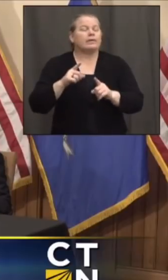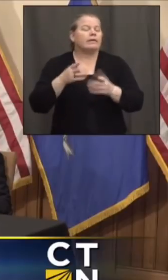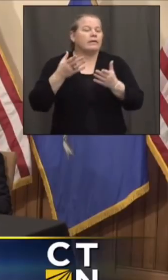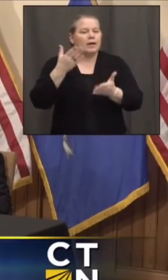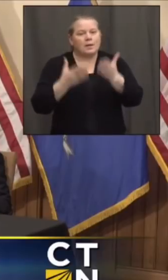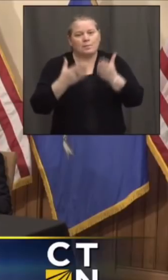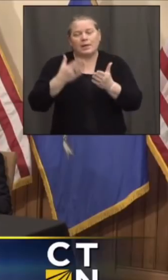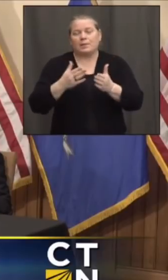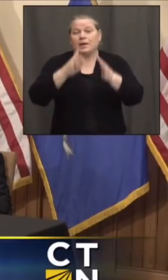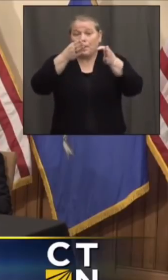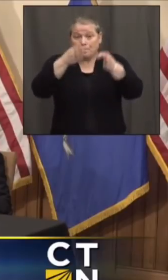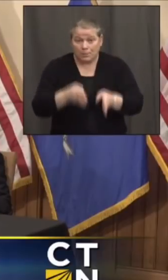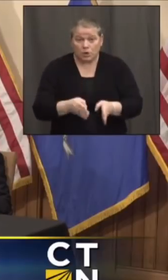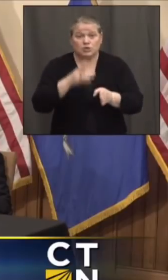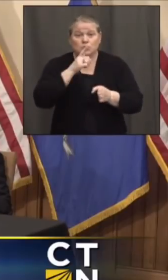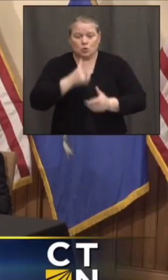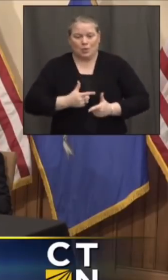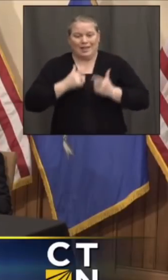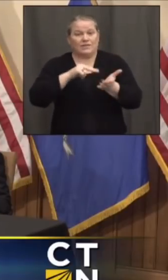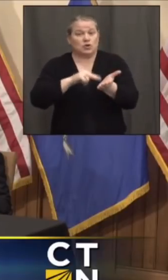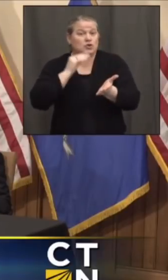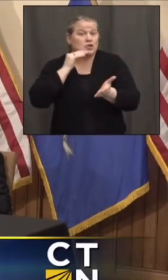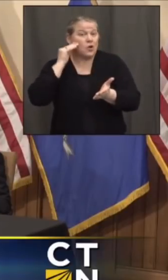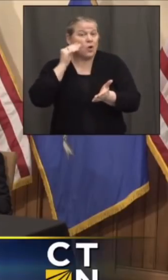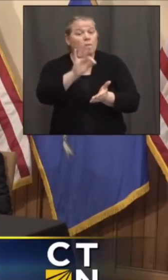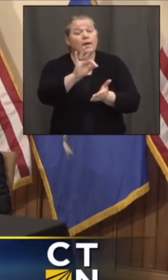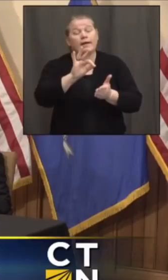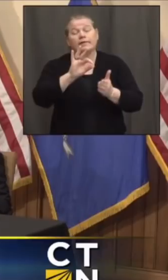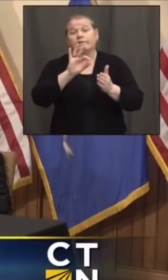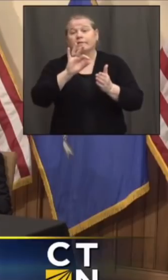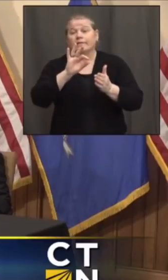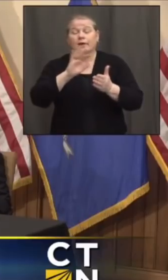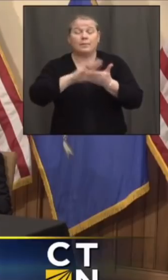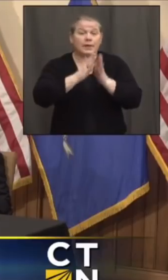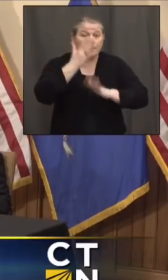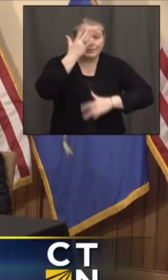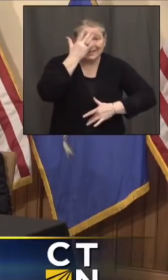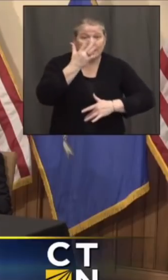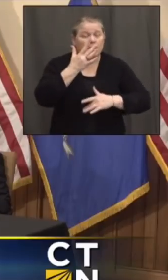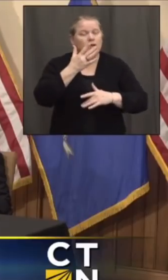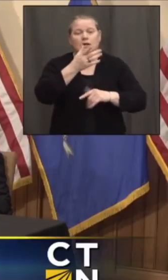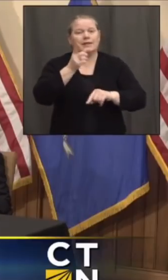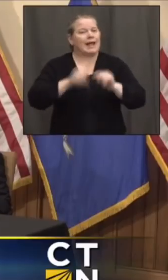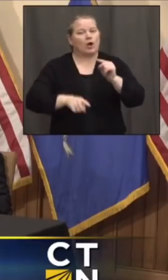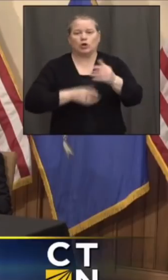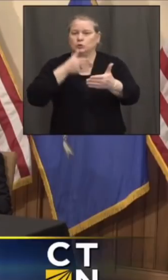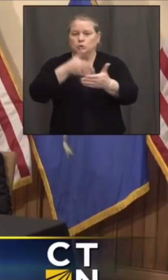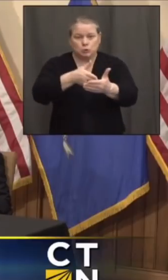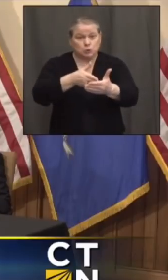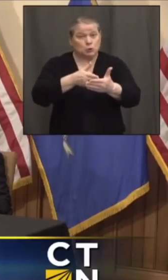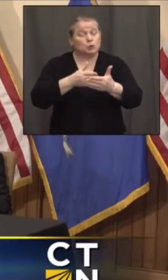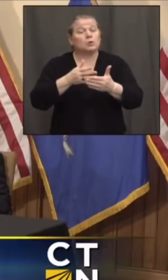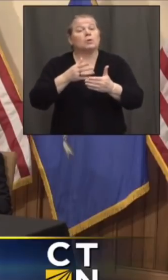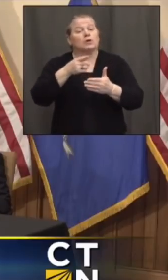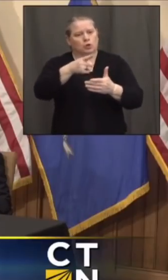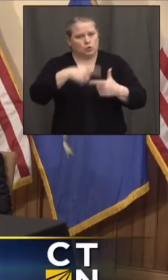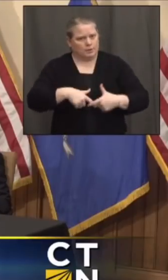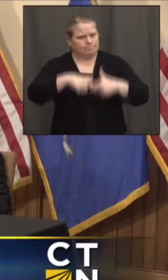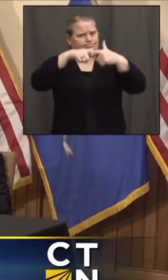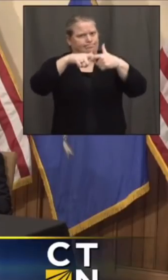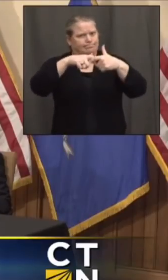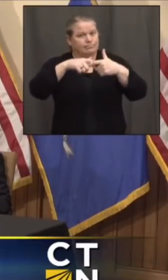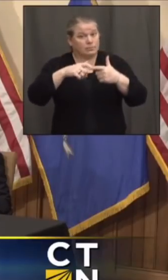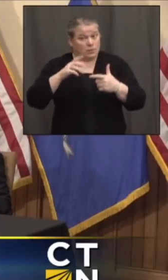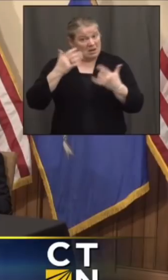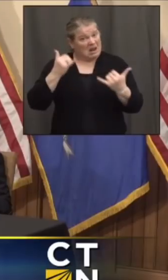in a nursing home from suing. Yeah, Kristen, that's one of the things we have under consideration. Give me a little time on that, if you would. Okay,